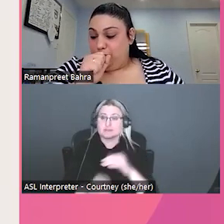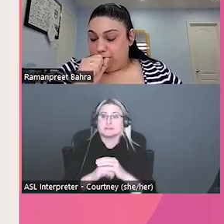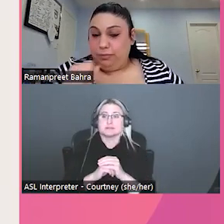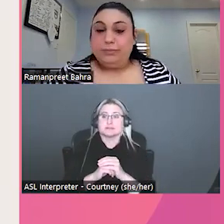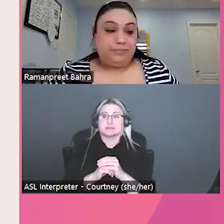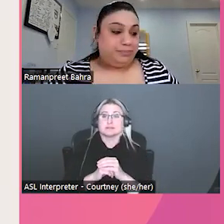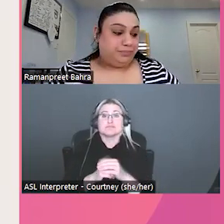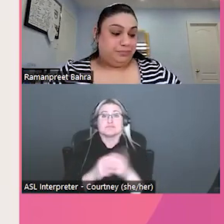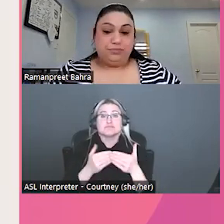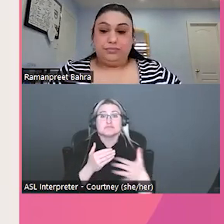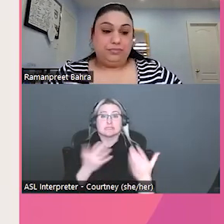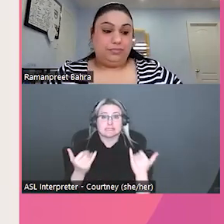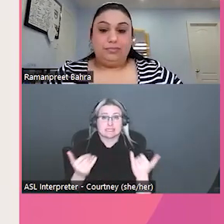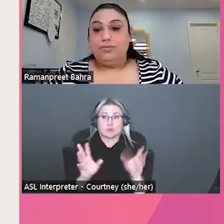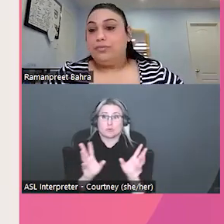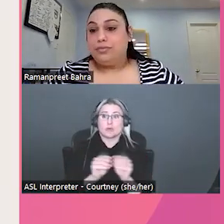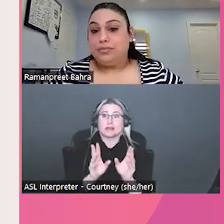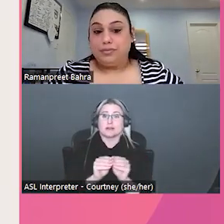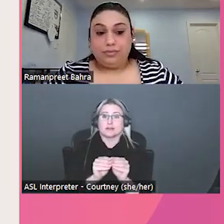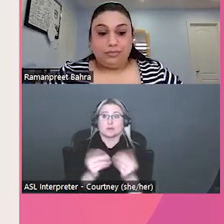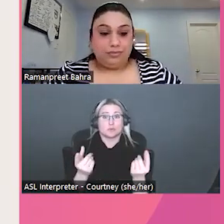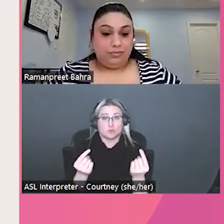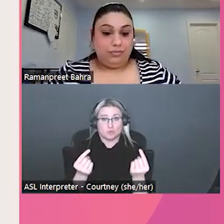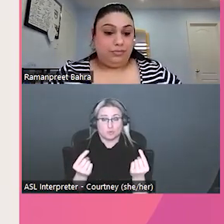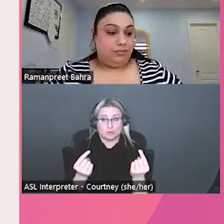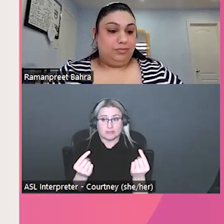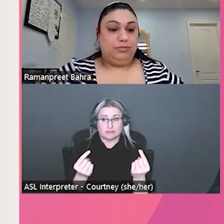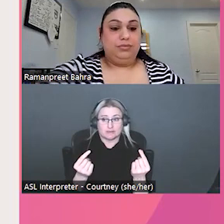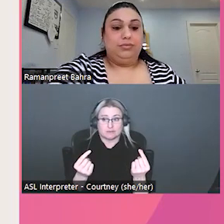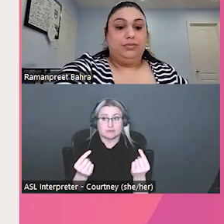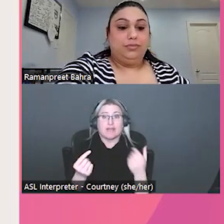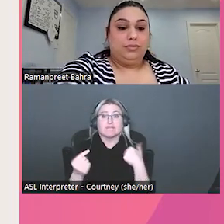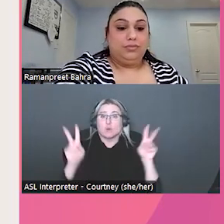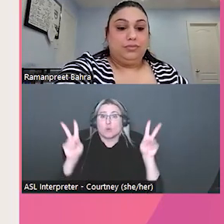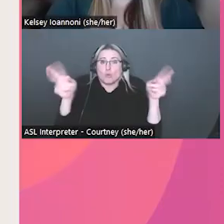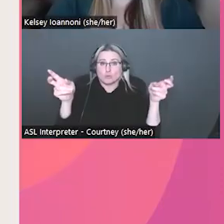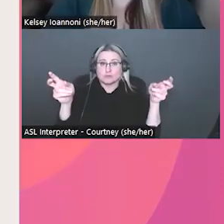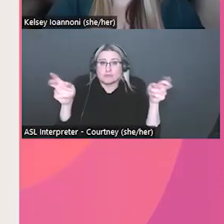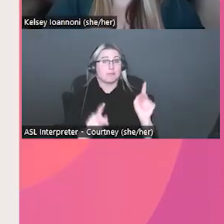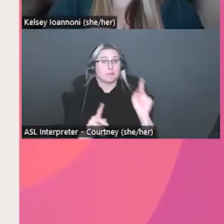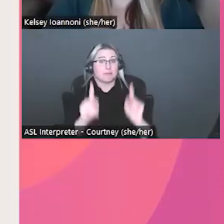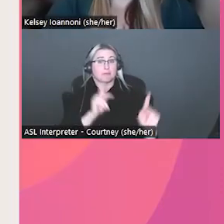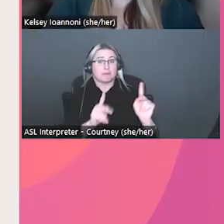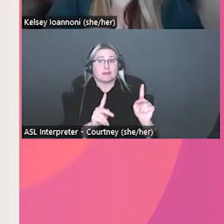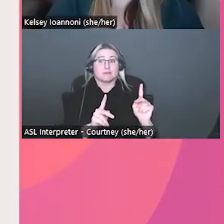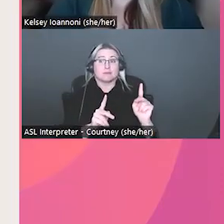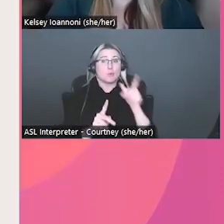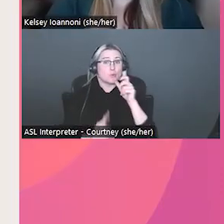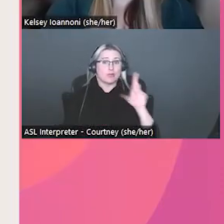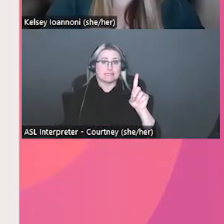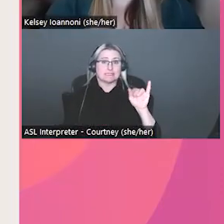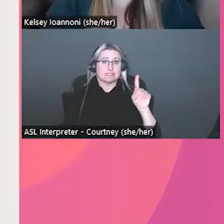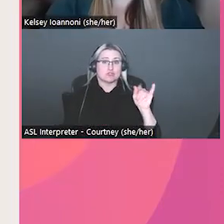rest of our webinar today, bring in a few quotes from people from the dissertation work that I